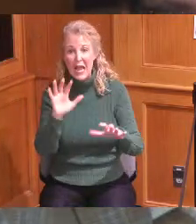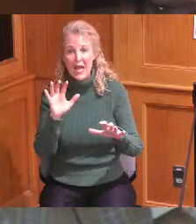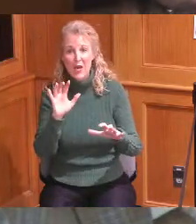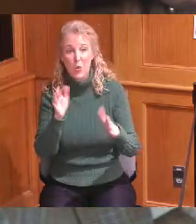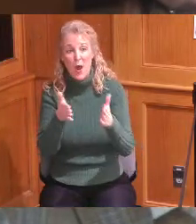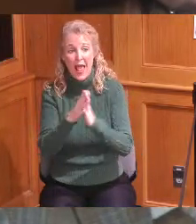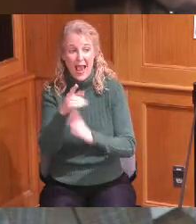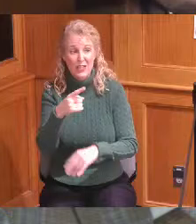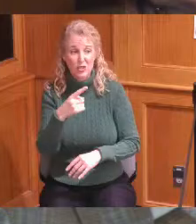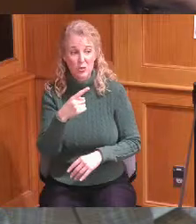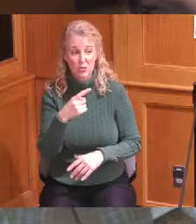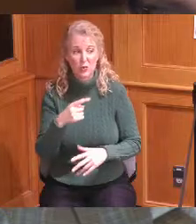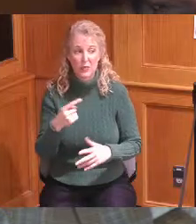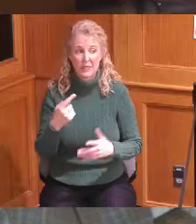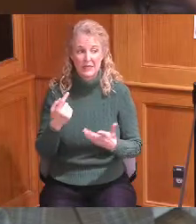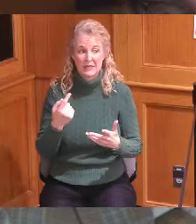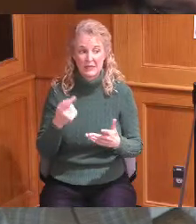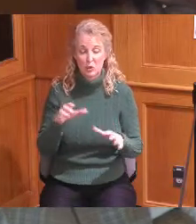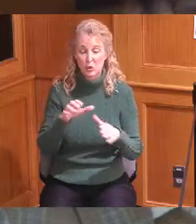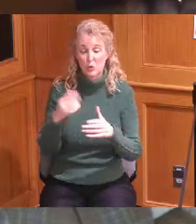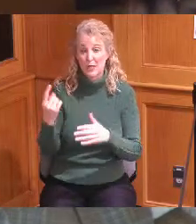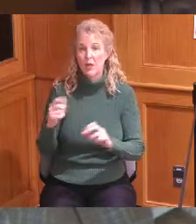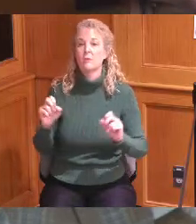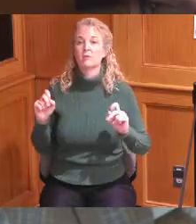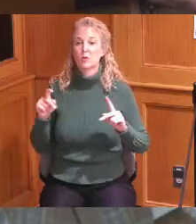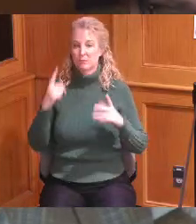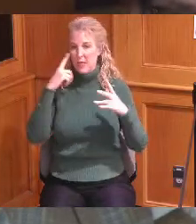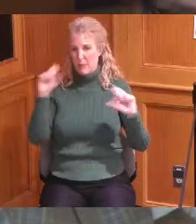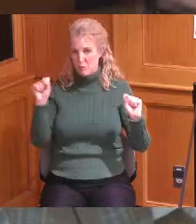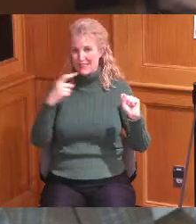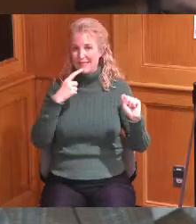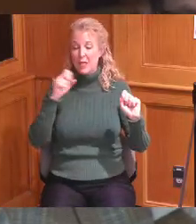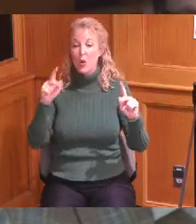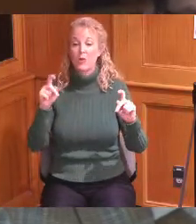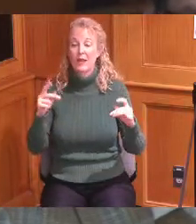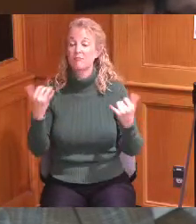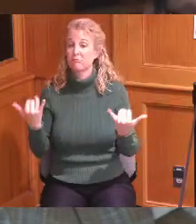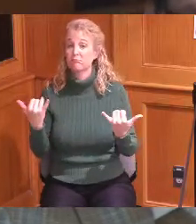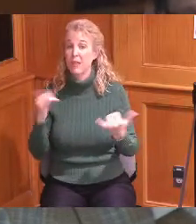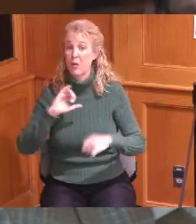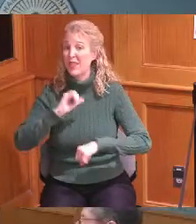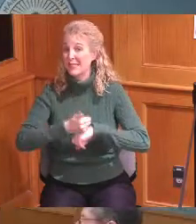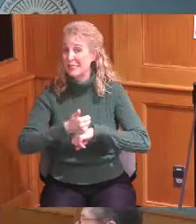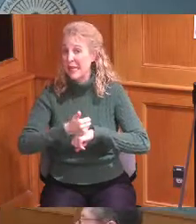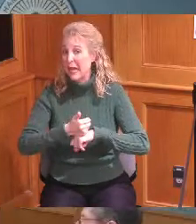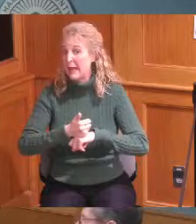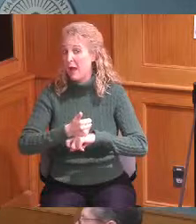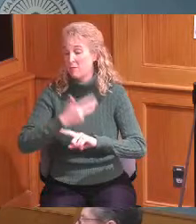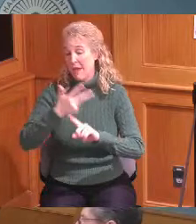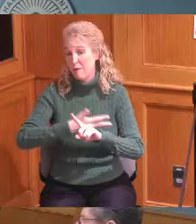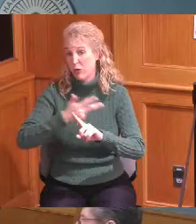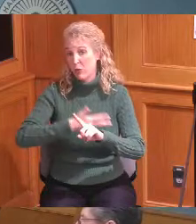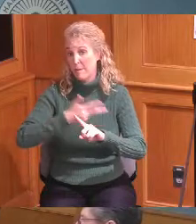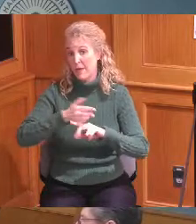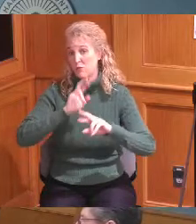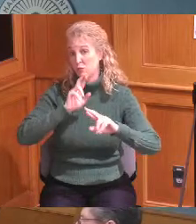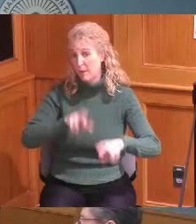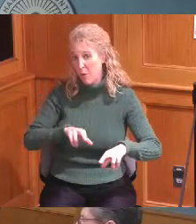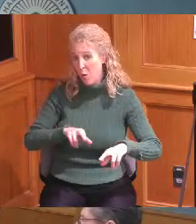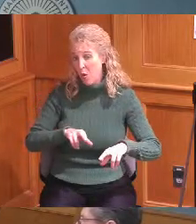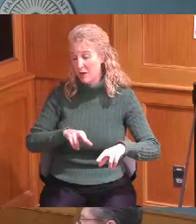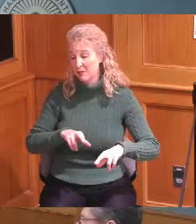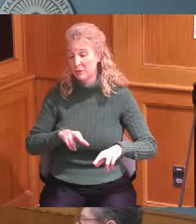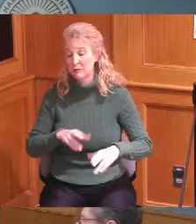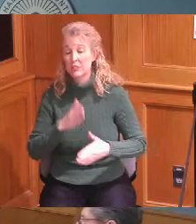saying we ain't paying for nothing down here. Okay, so why don't we get into a rhythm then for maybe a quarterly report with some